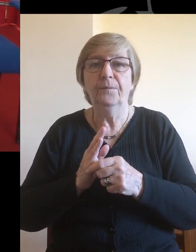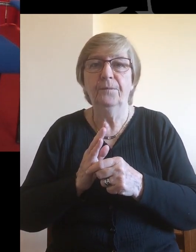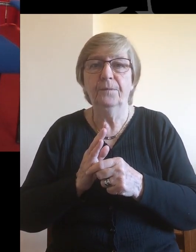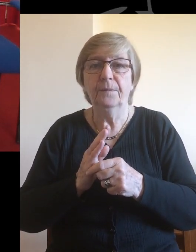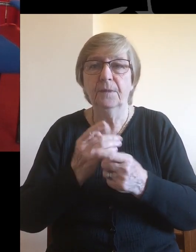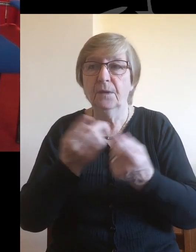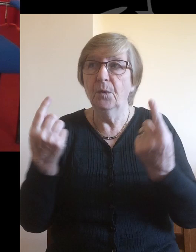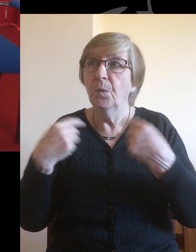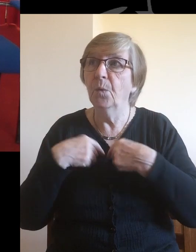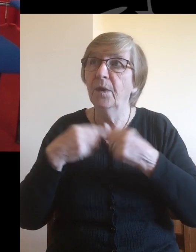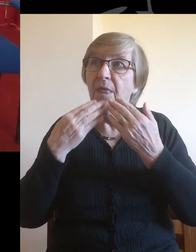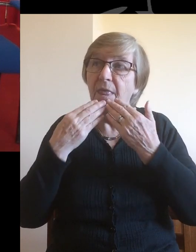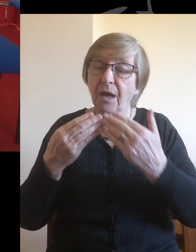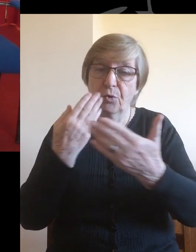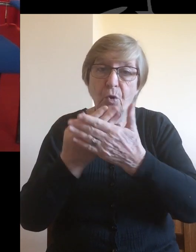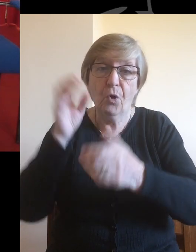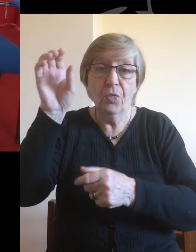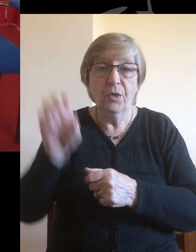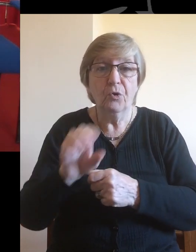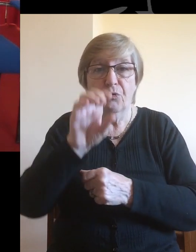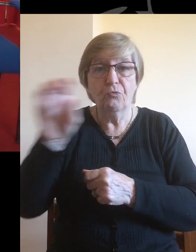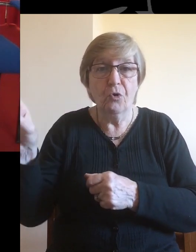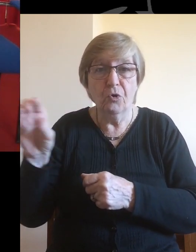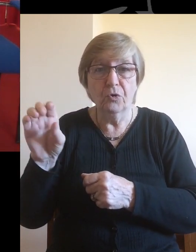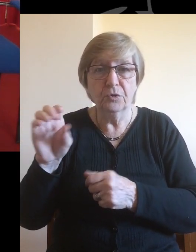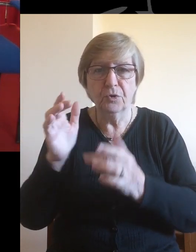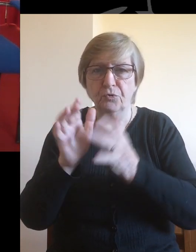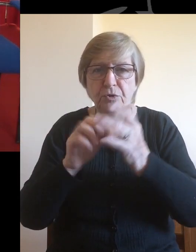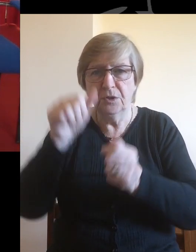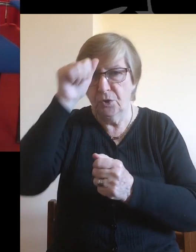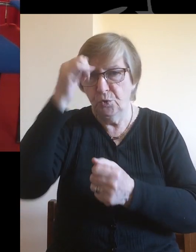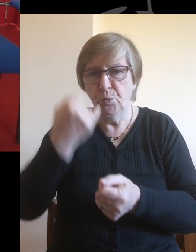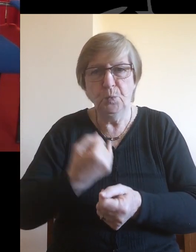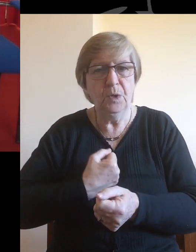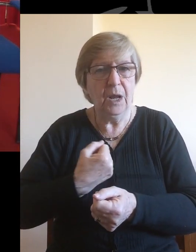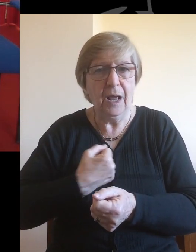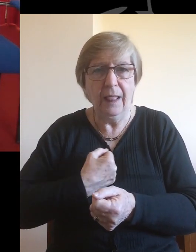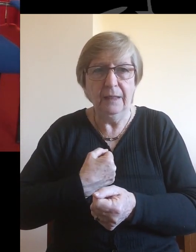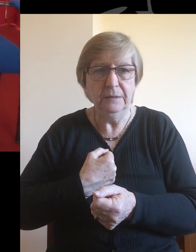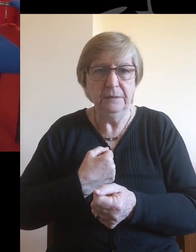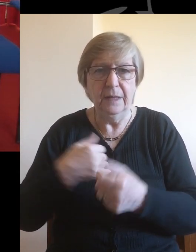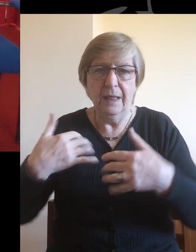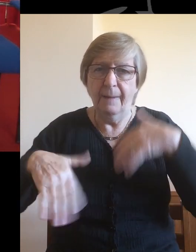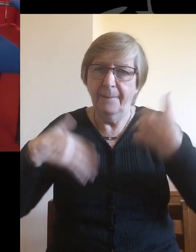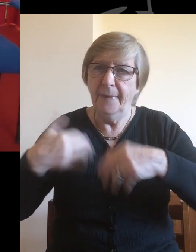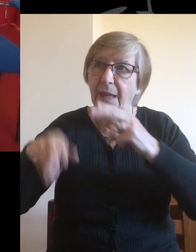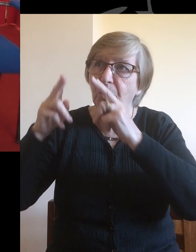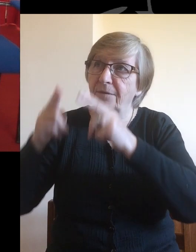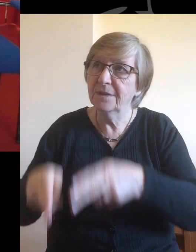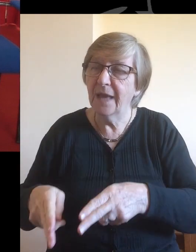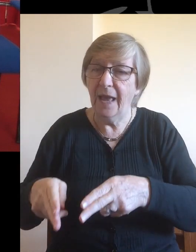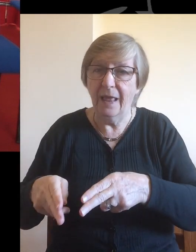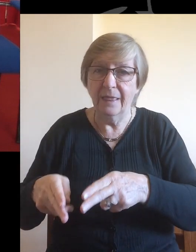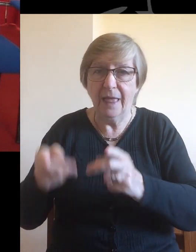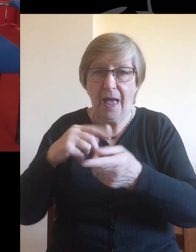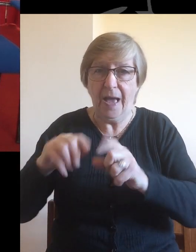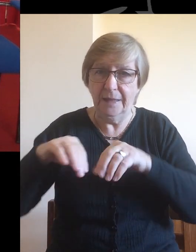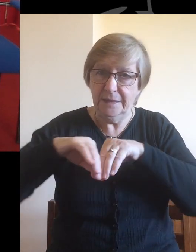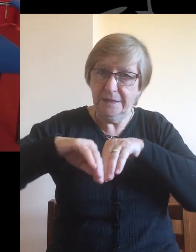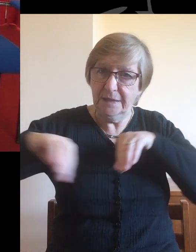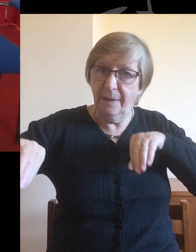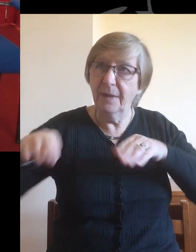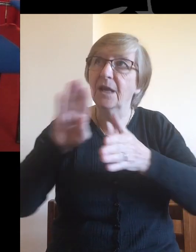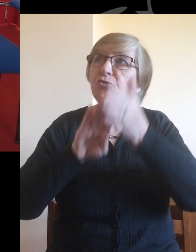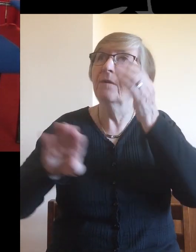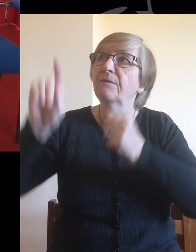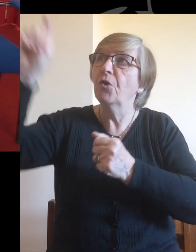And we thank you that on the cross he knew the weight of guilt, the pain of death, even the hell of separation from you,